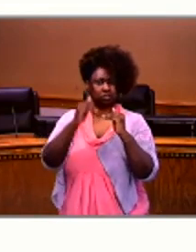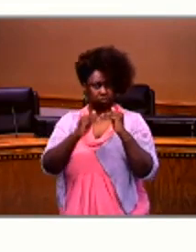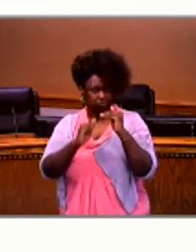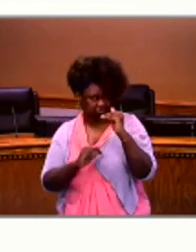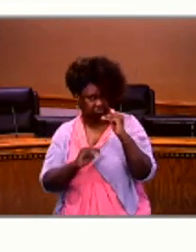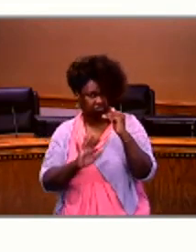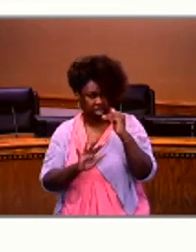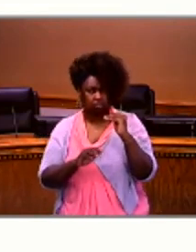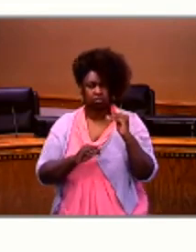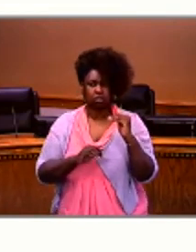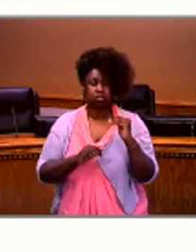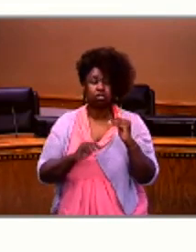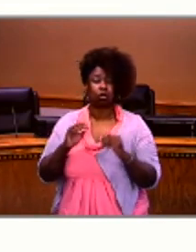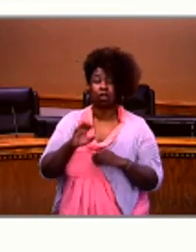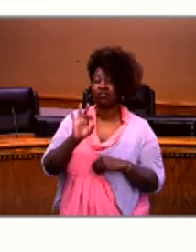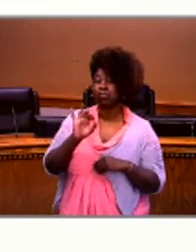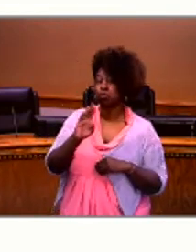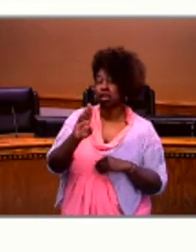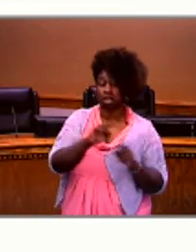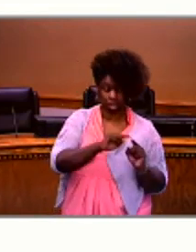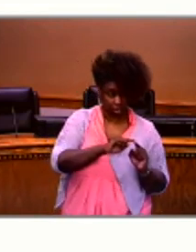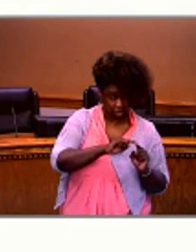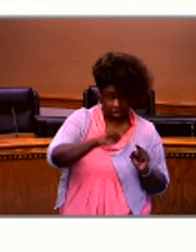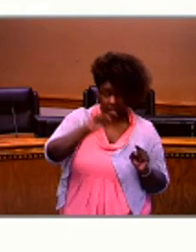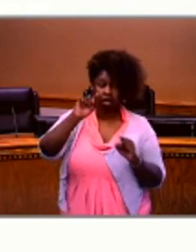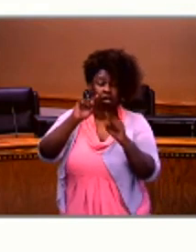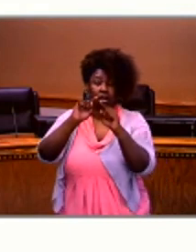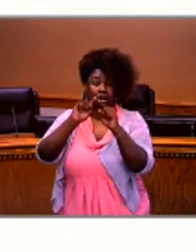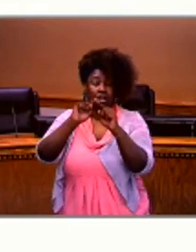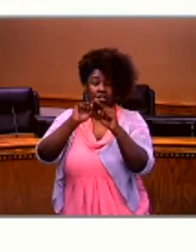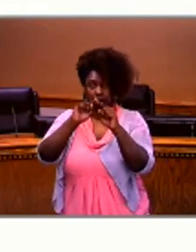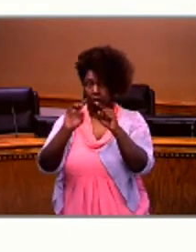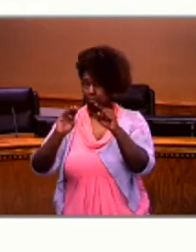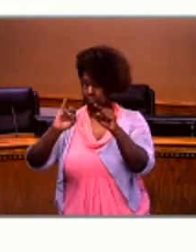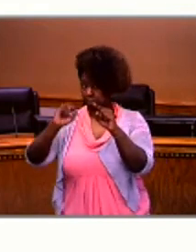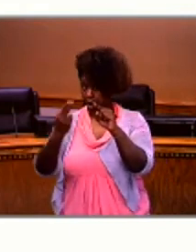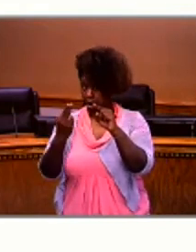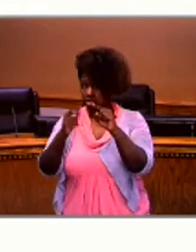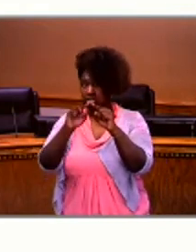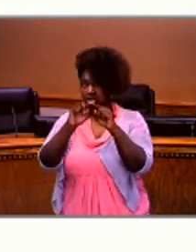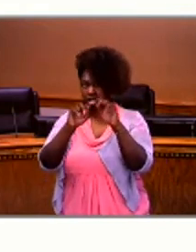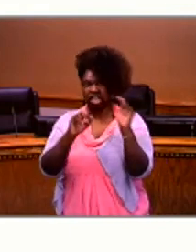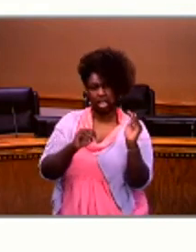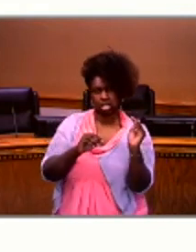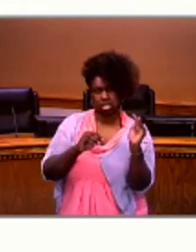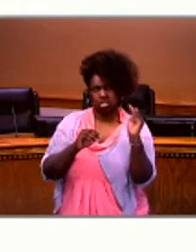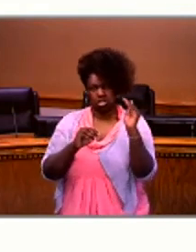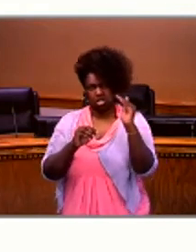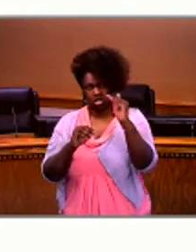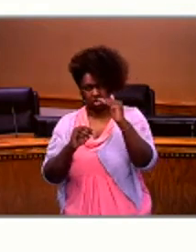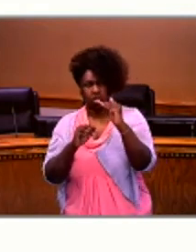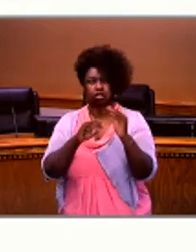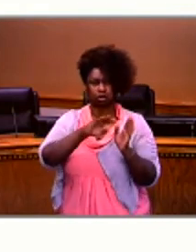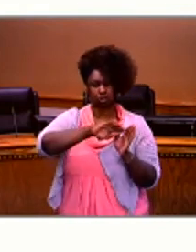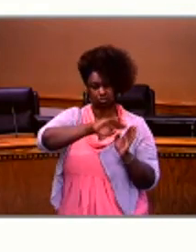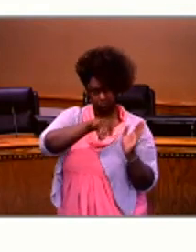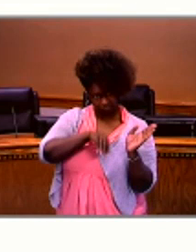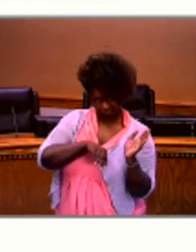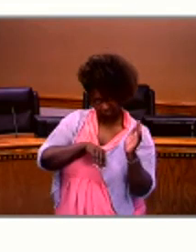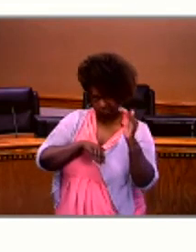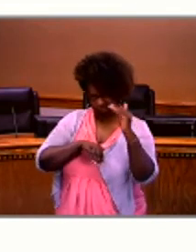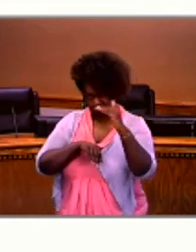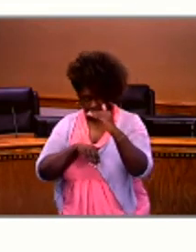peak in February and started to drop off. By the beginning of March, we began to build the sort of that shoulder wave that we've seen in spring the